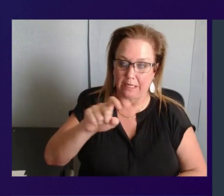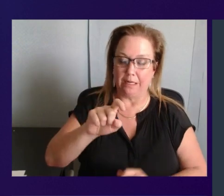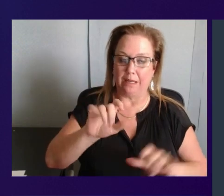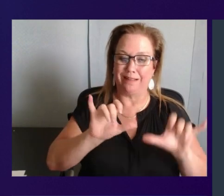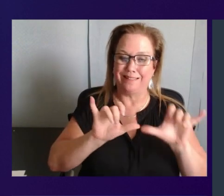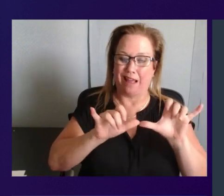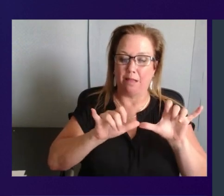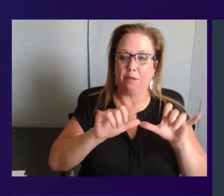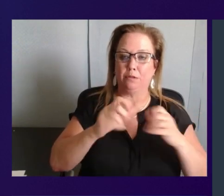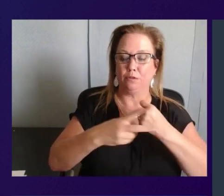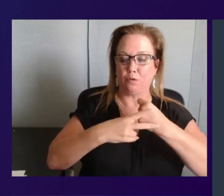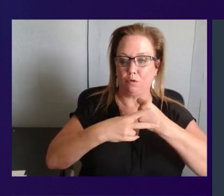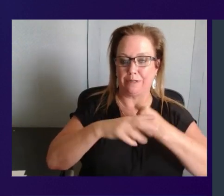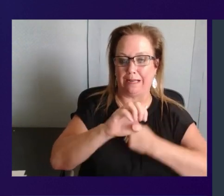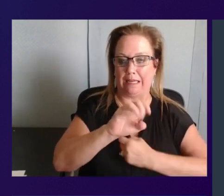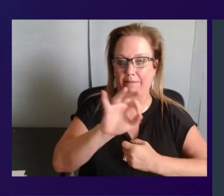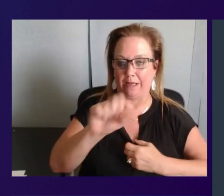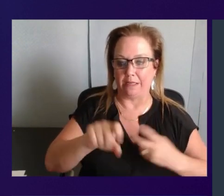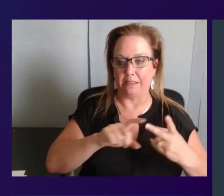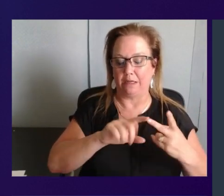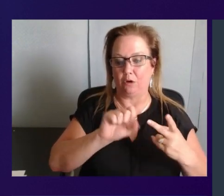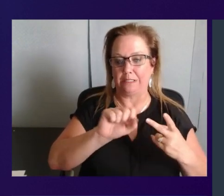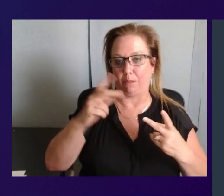storage layer like EFS or S3.